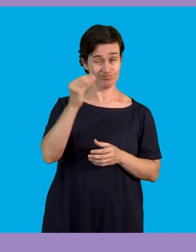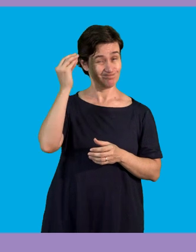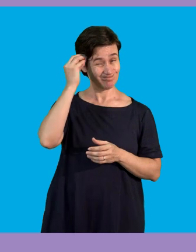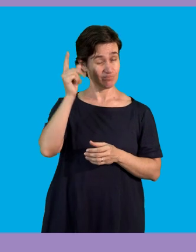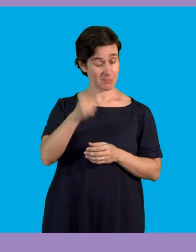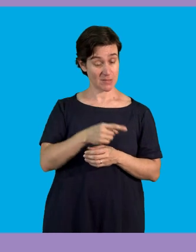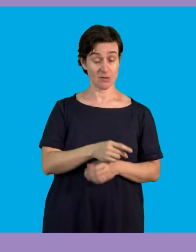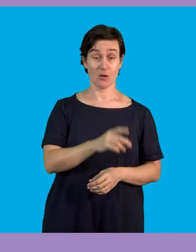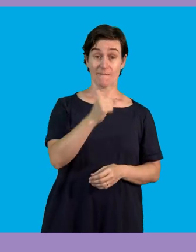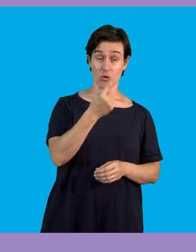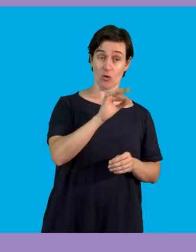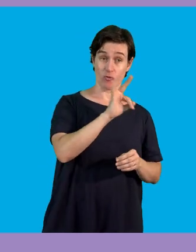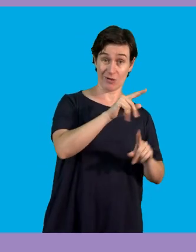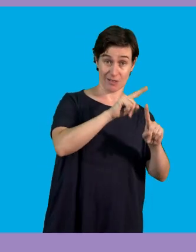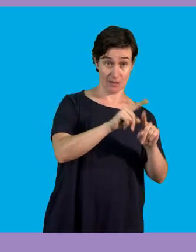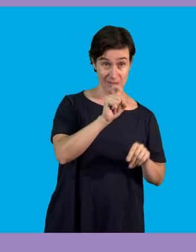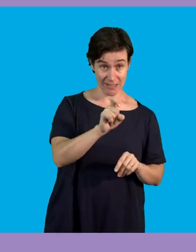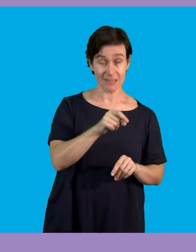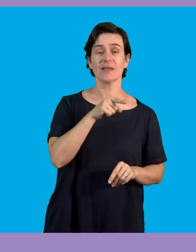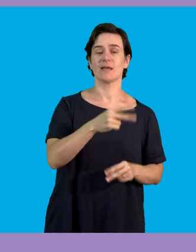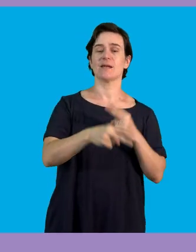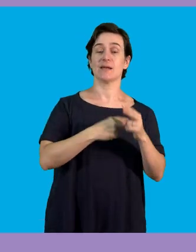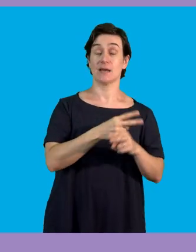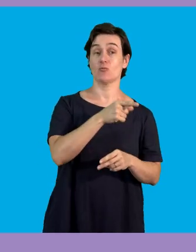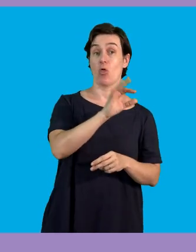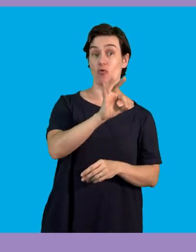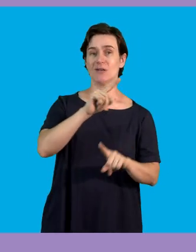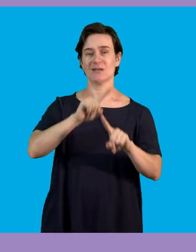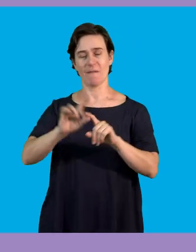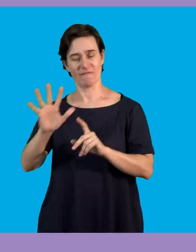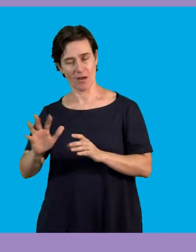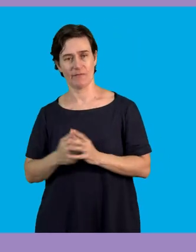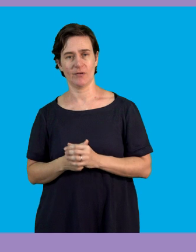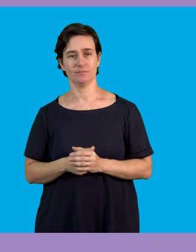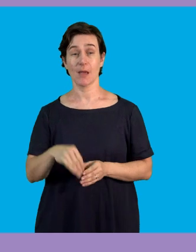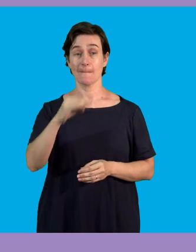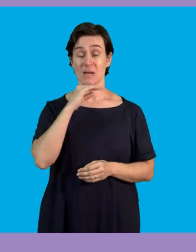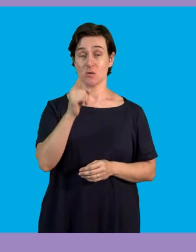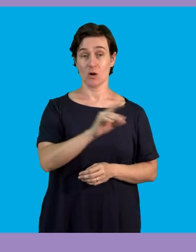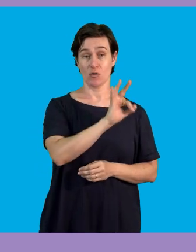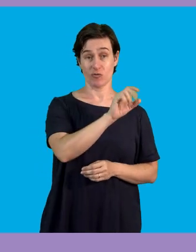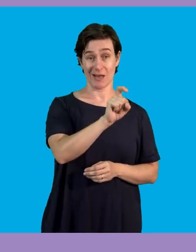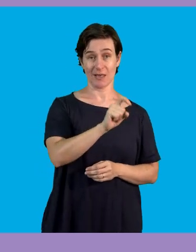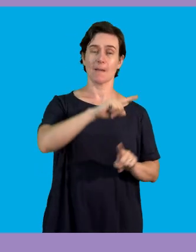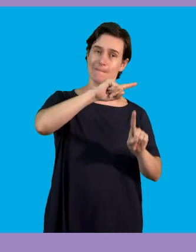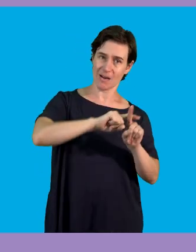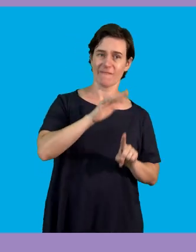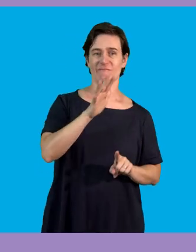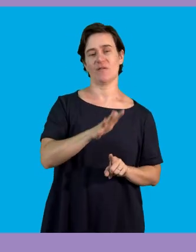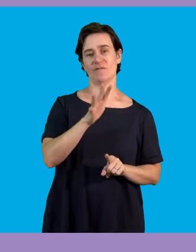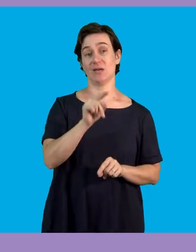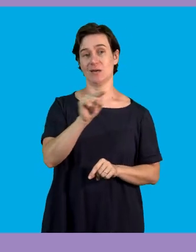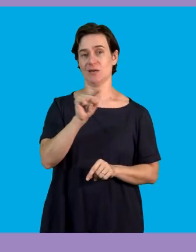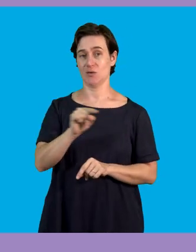remember that 3 must be multiplied by both terms in the bracket. And therefore, it would give us 3x